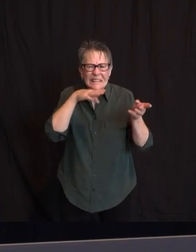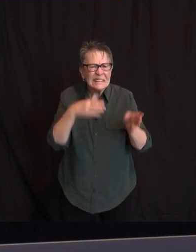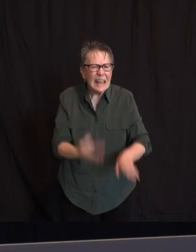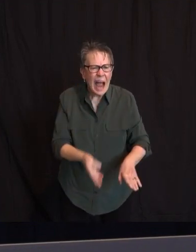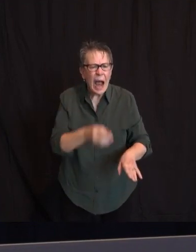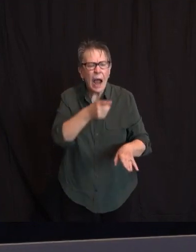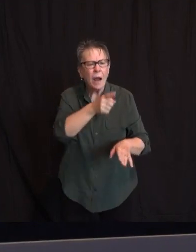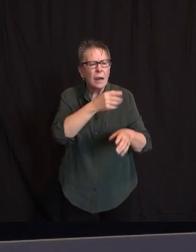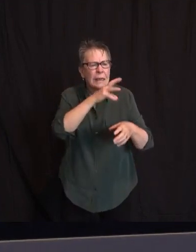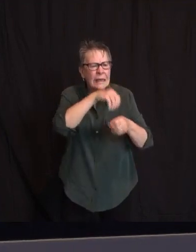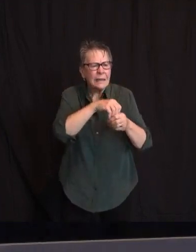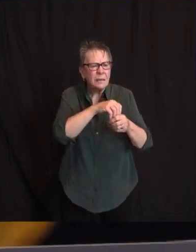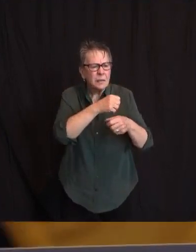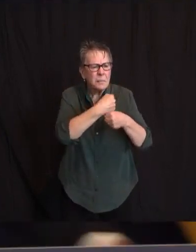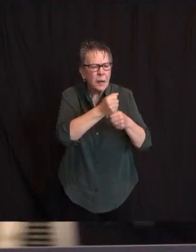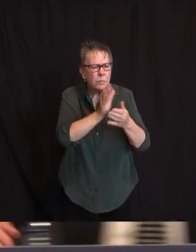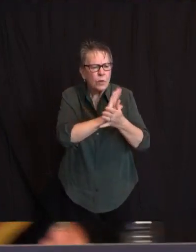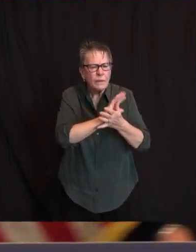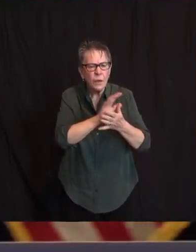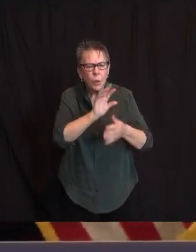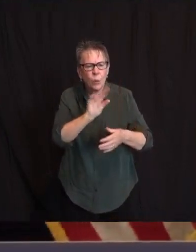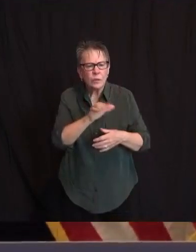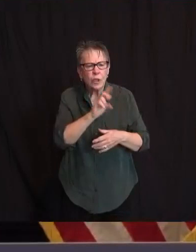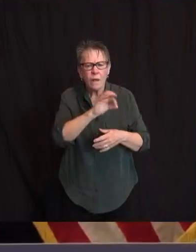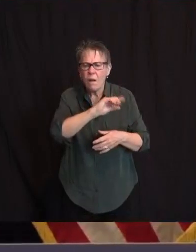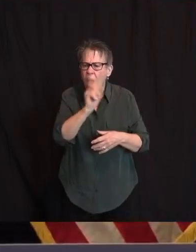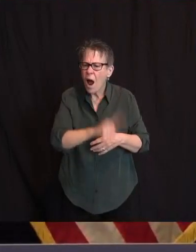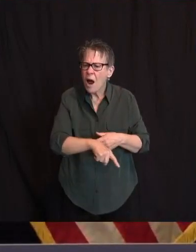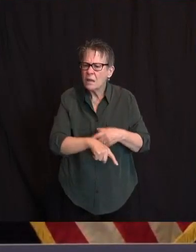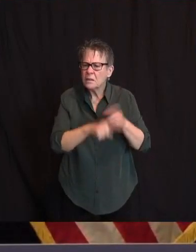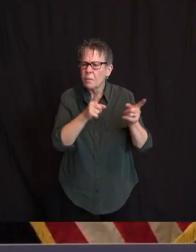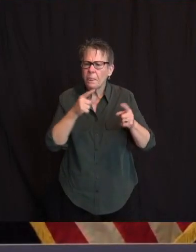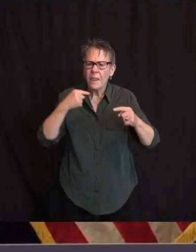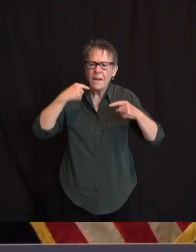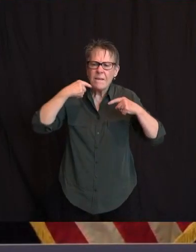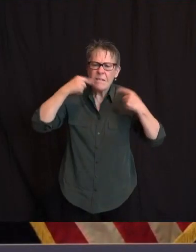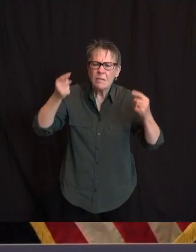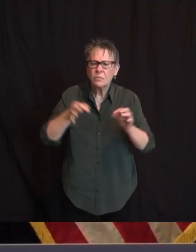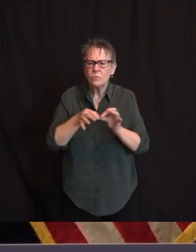Governor? Well said, Pat. Well said.